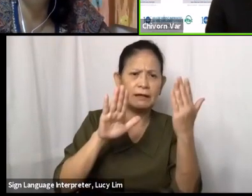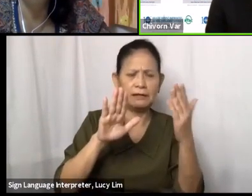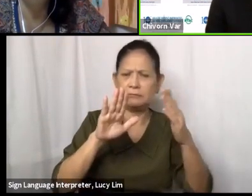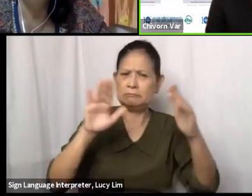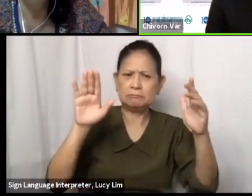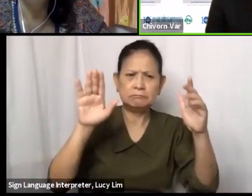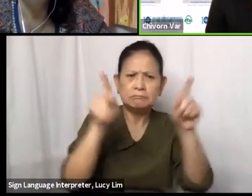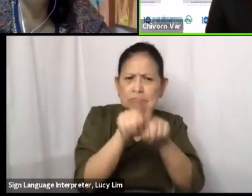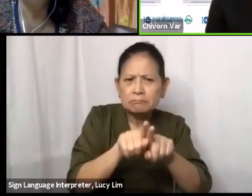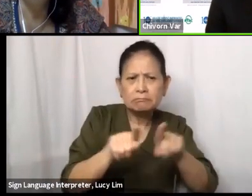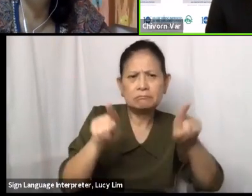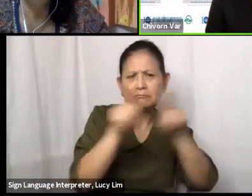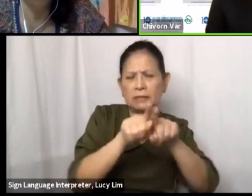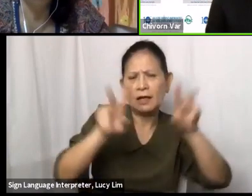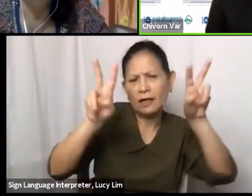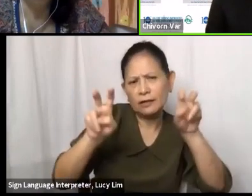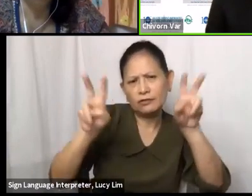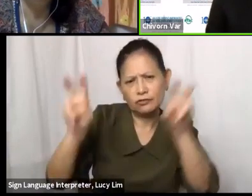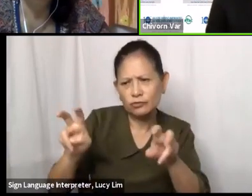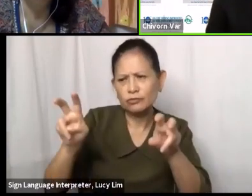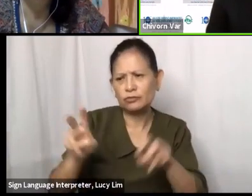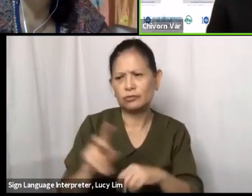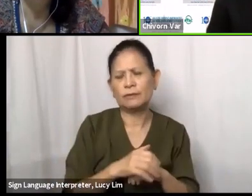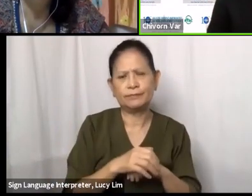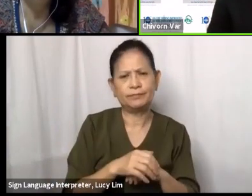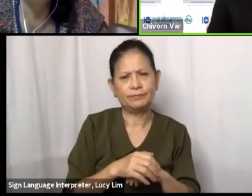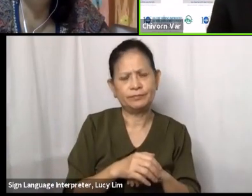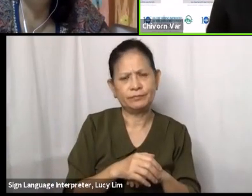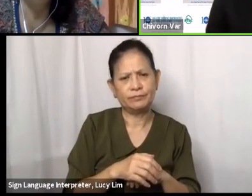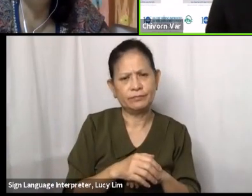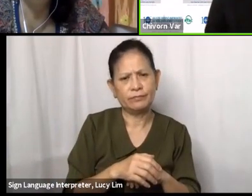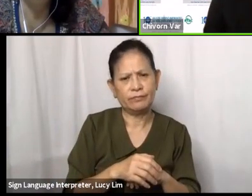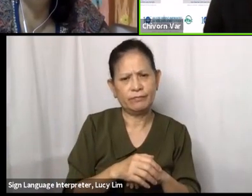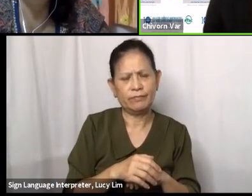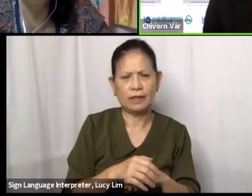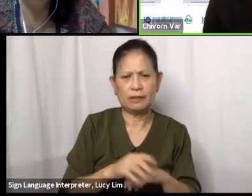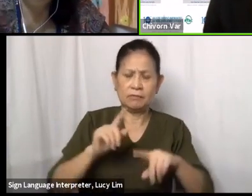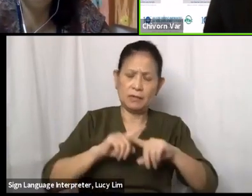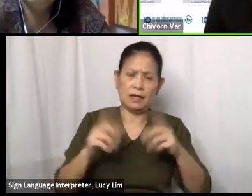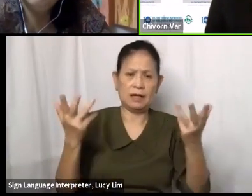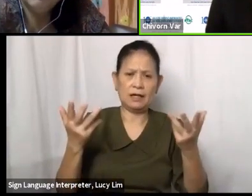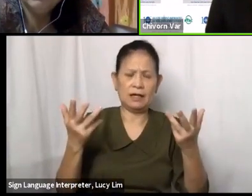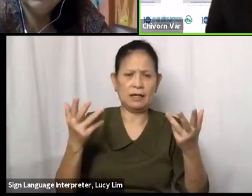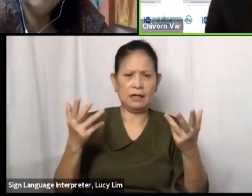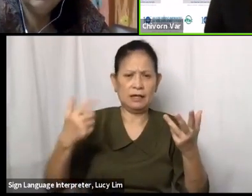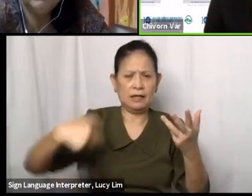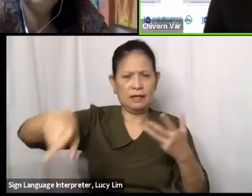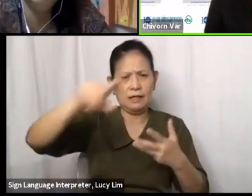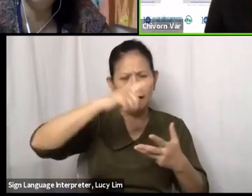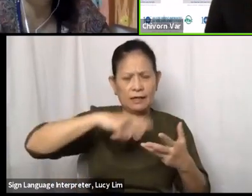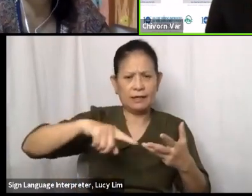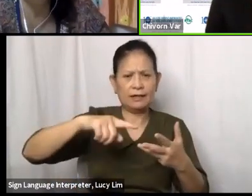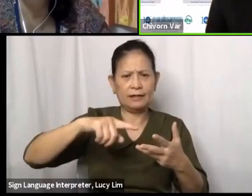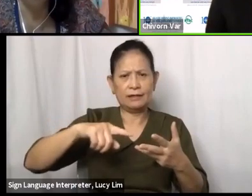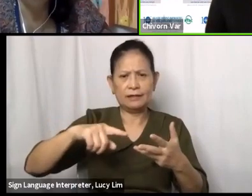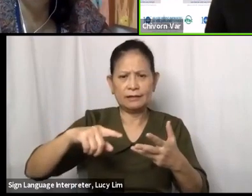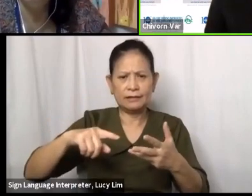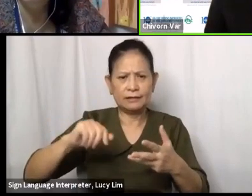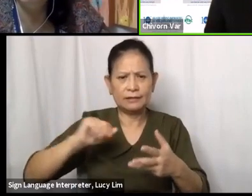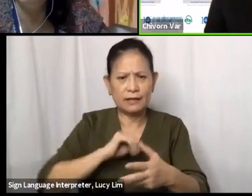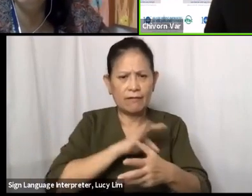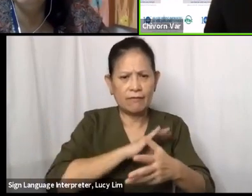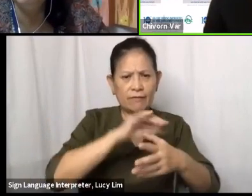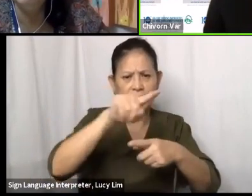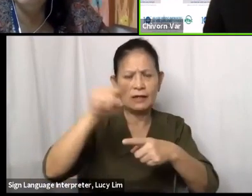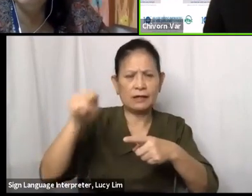to some extent. But as our colleagues, CheyLeaphy Heng, she